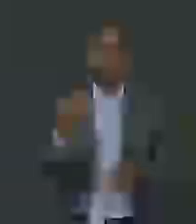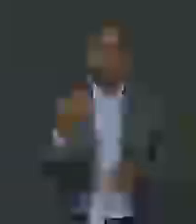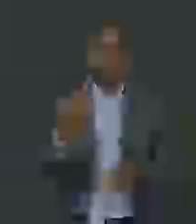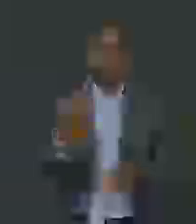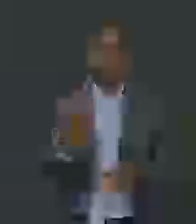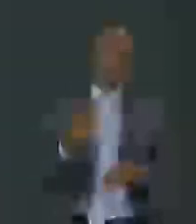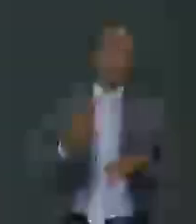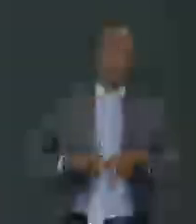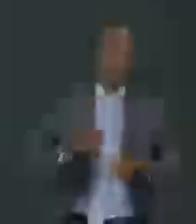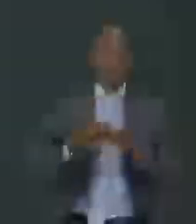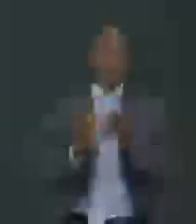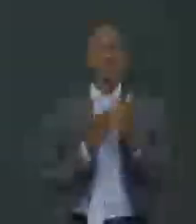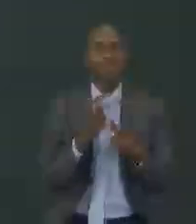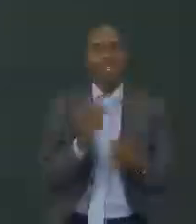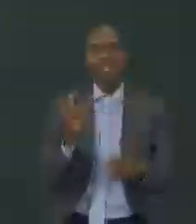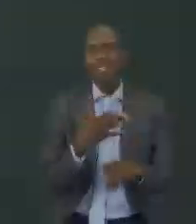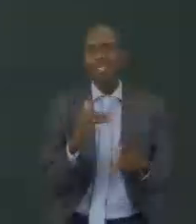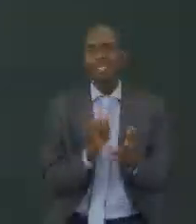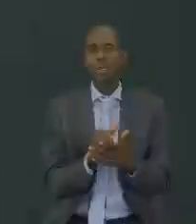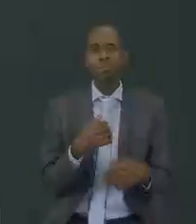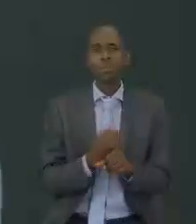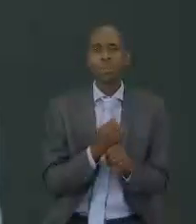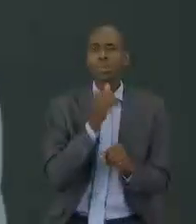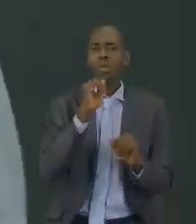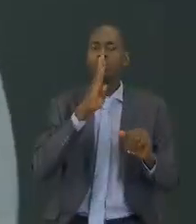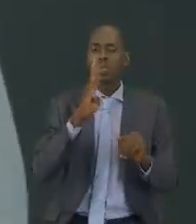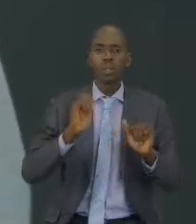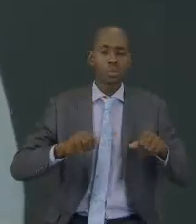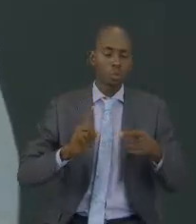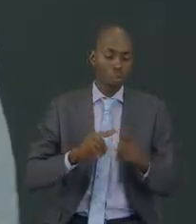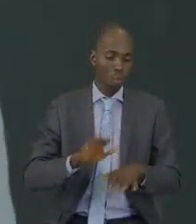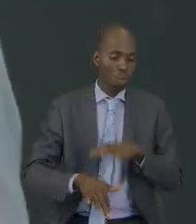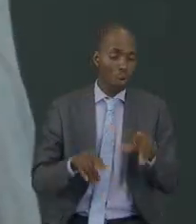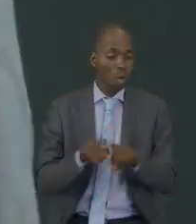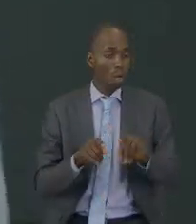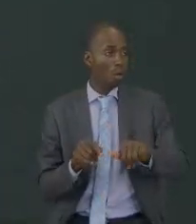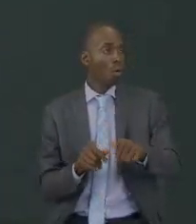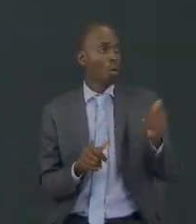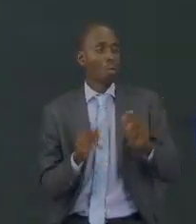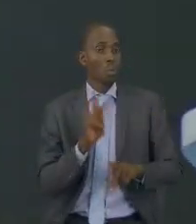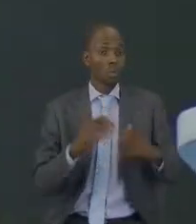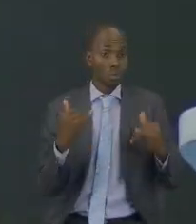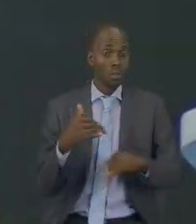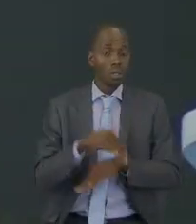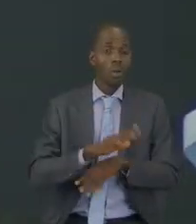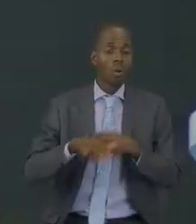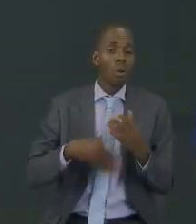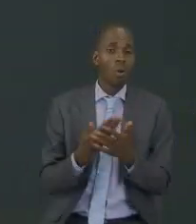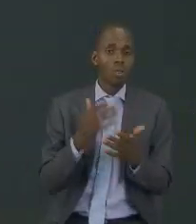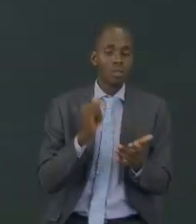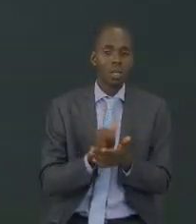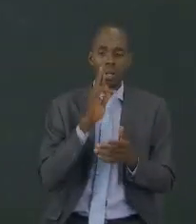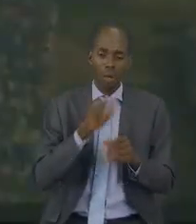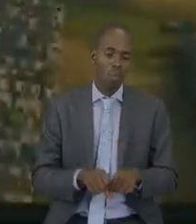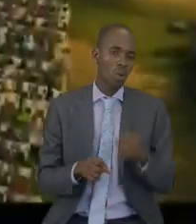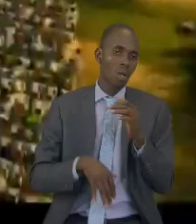Everything that makes you not to be able to walk like others, tonight, all those things are broken out of